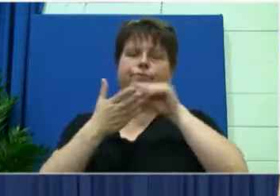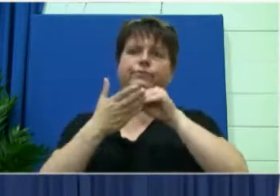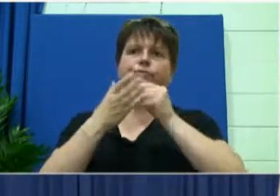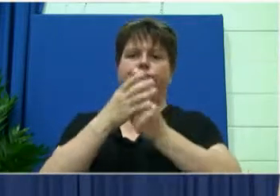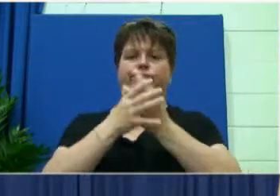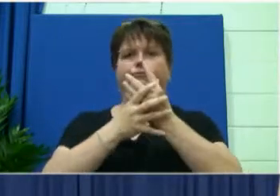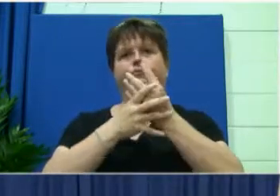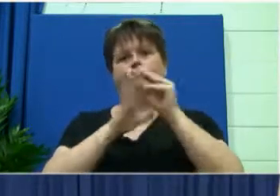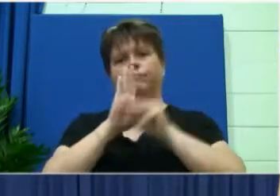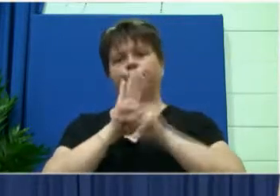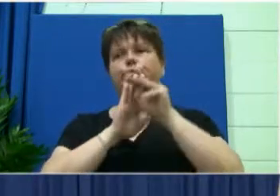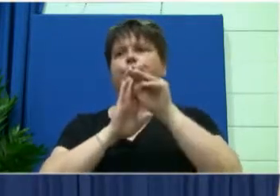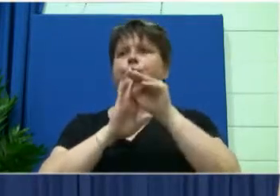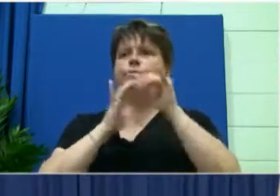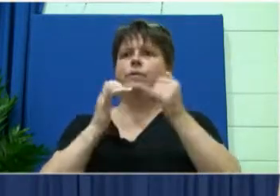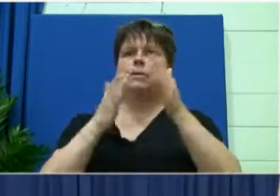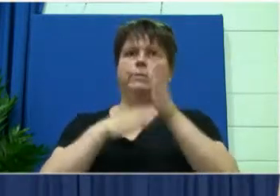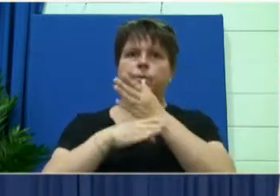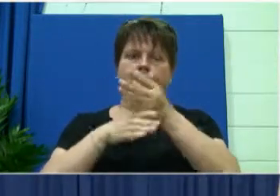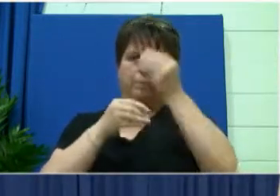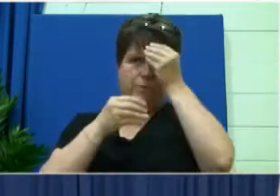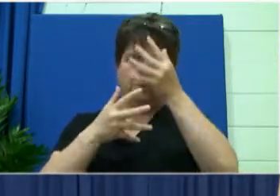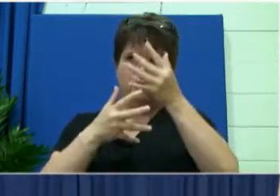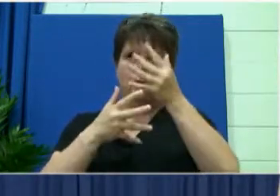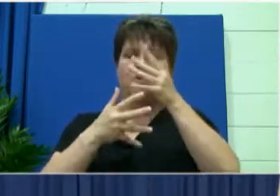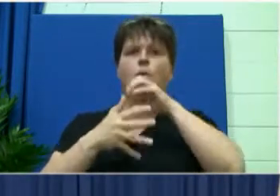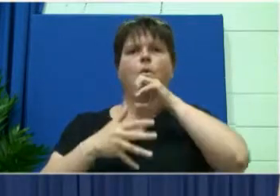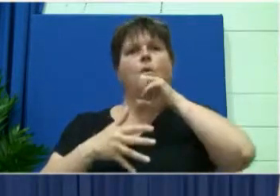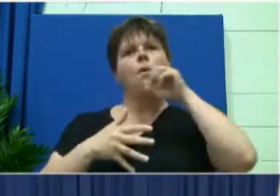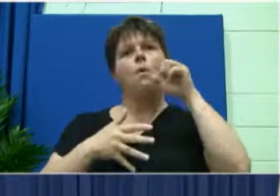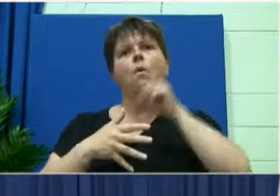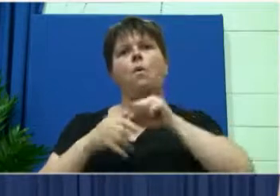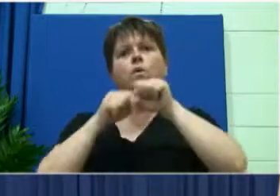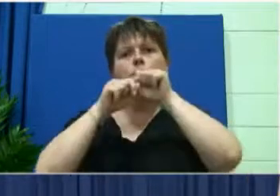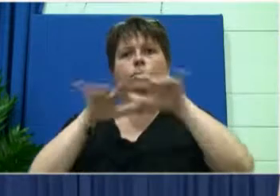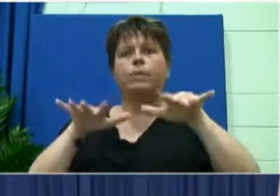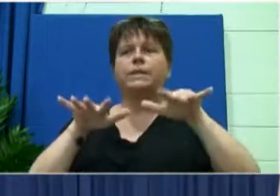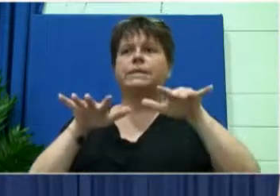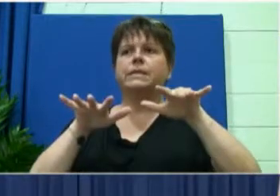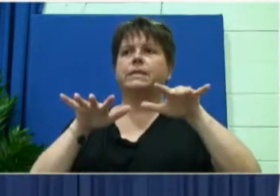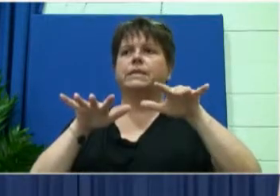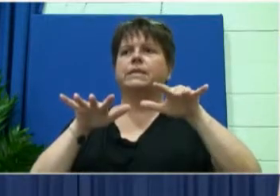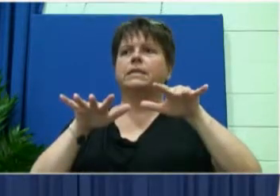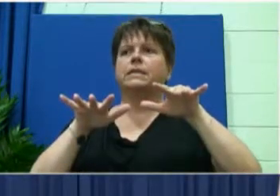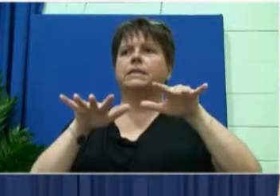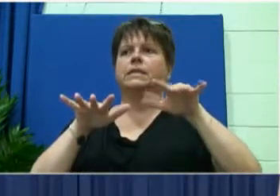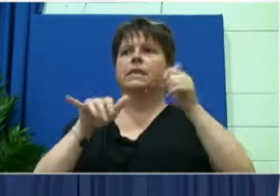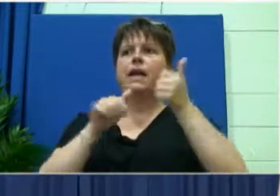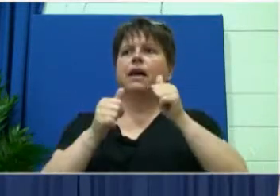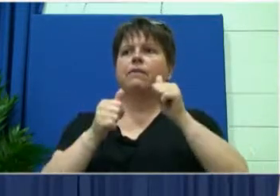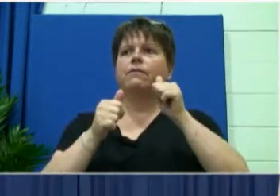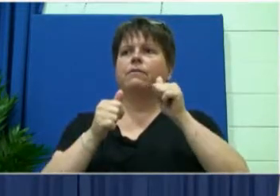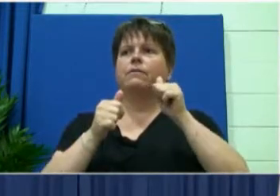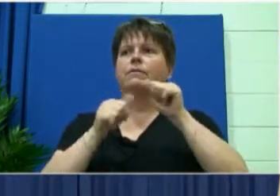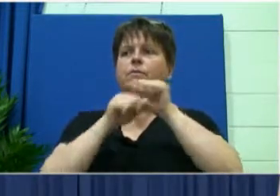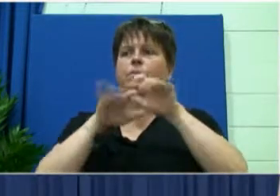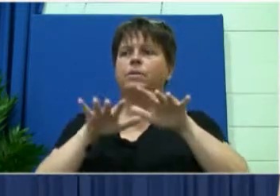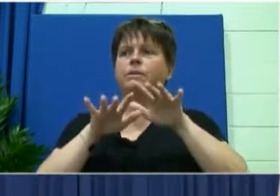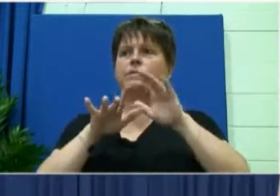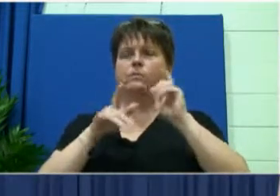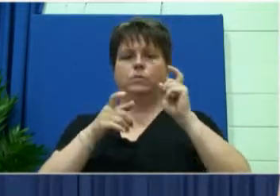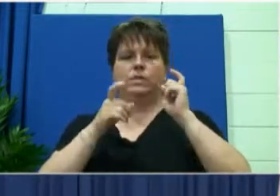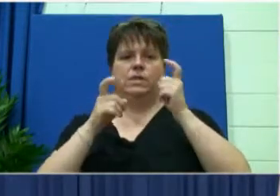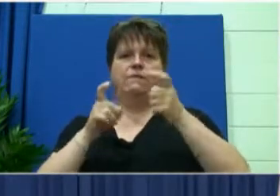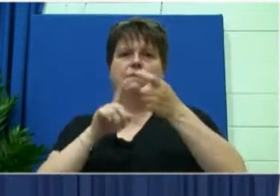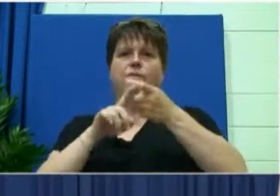grown, but now I'm going to share with you the oldest blessing that's ever been recorded. It's a blessing that was